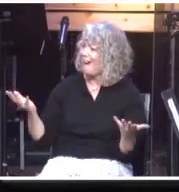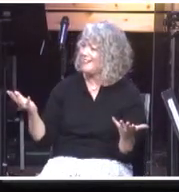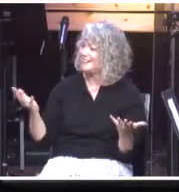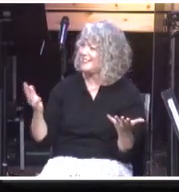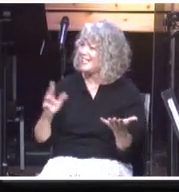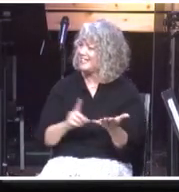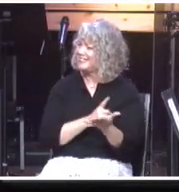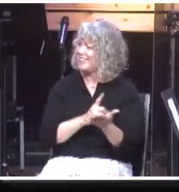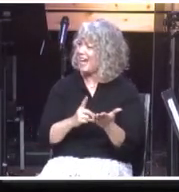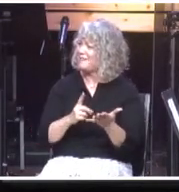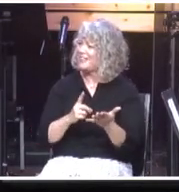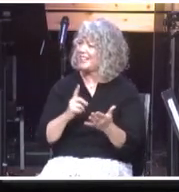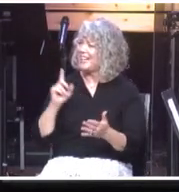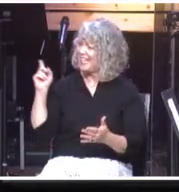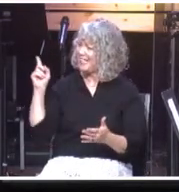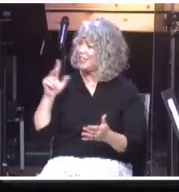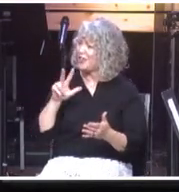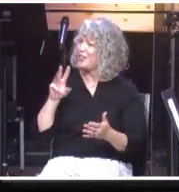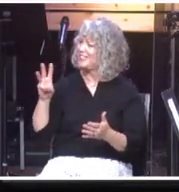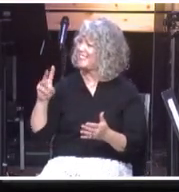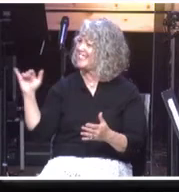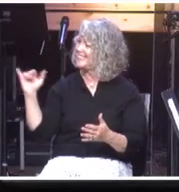thing David has said right here.